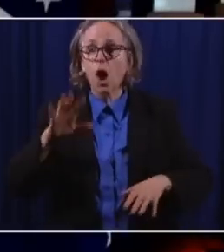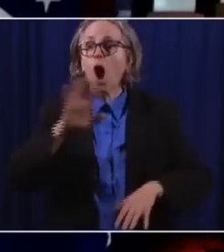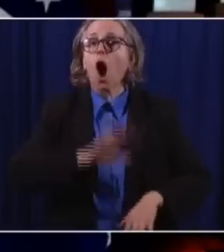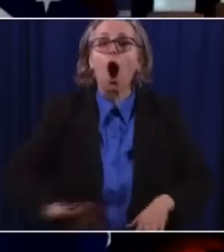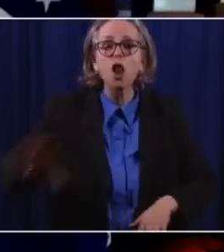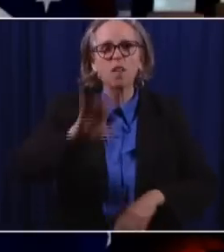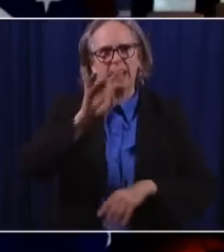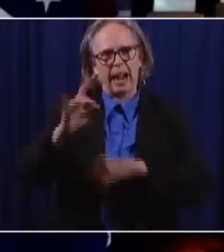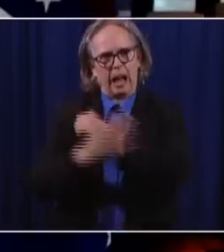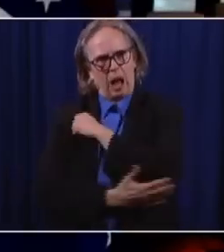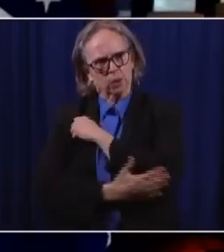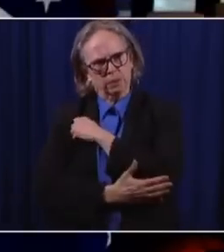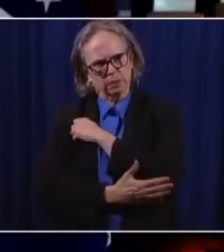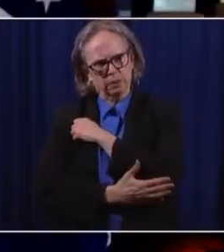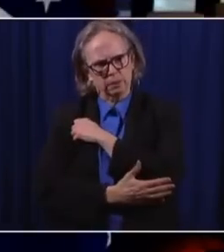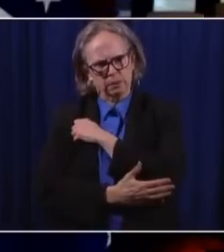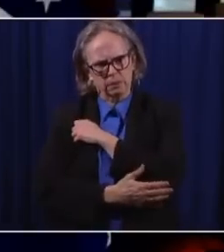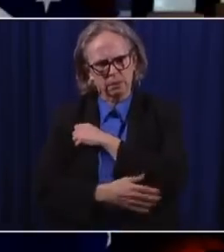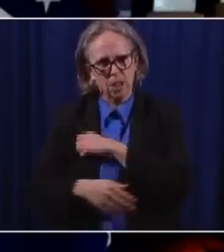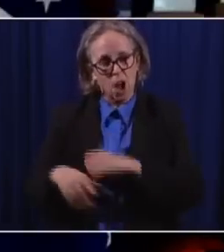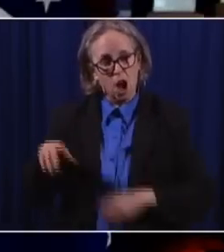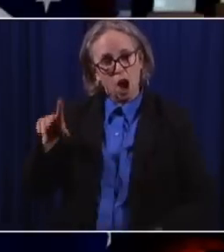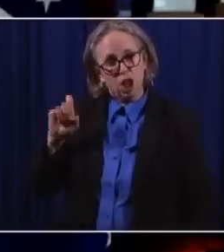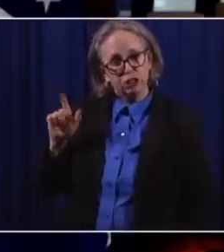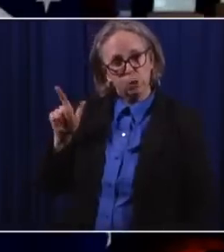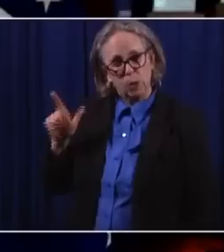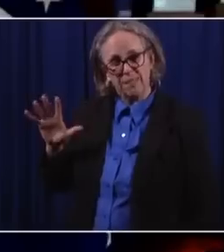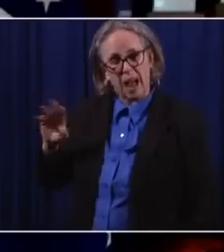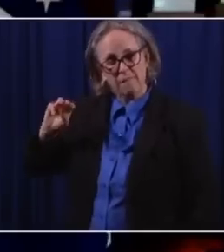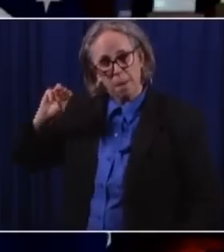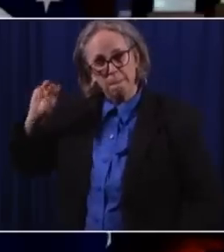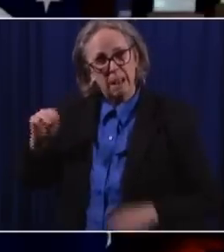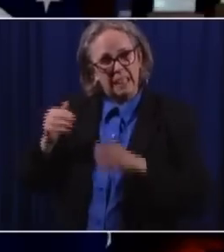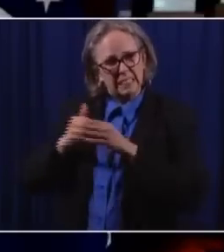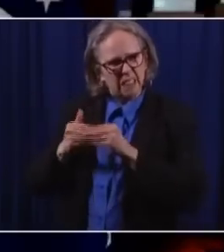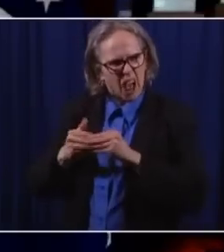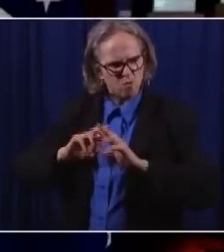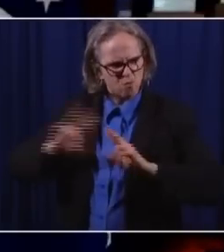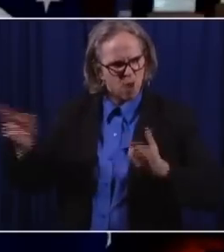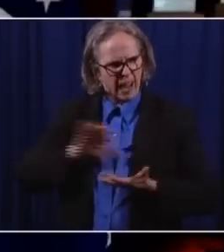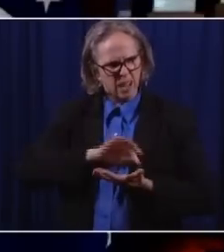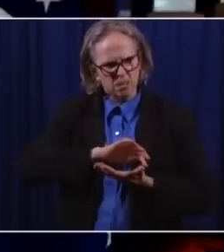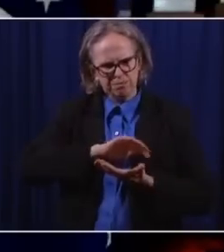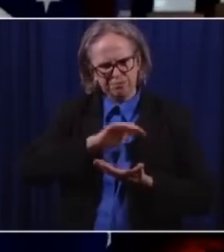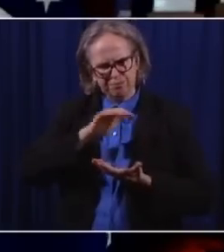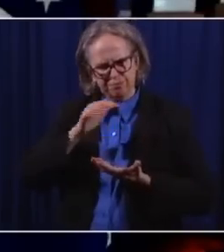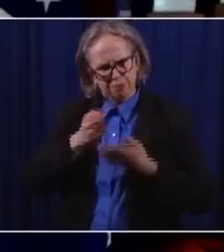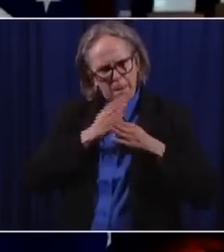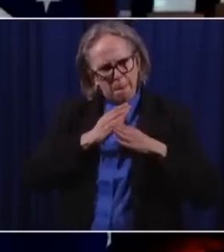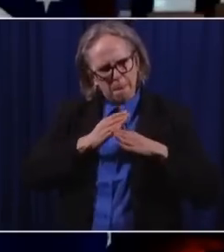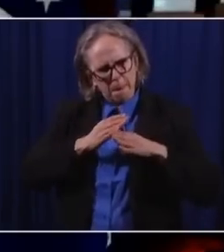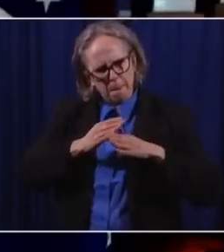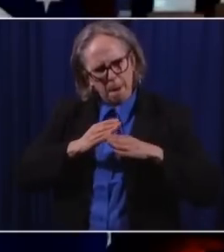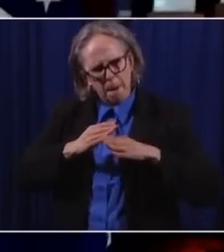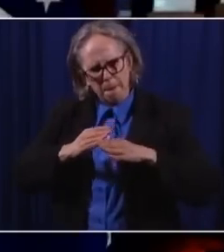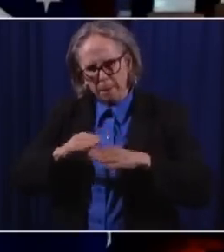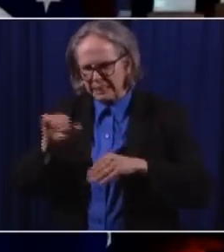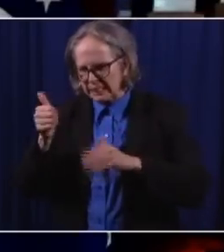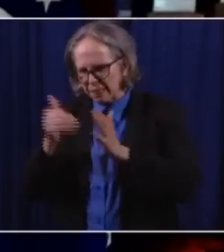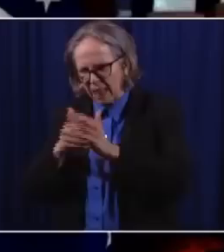million provided in $10,000 grants. That will be $12,500